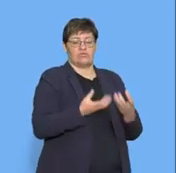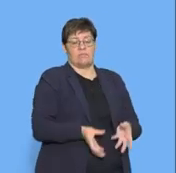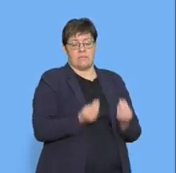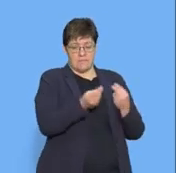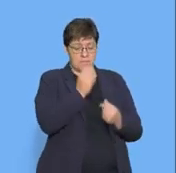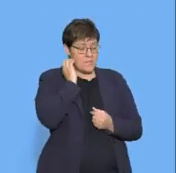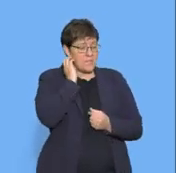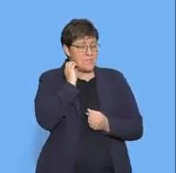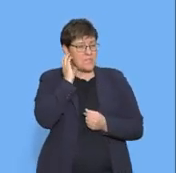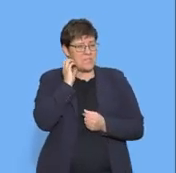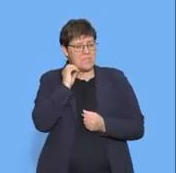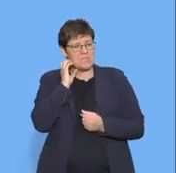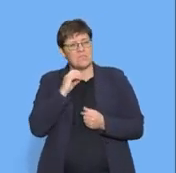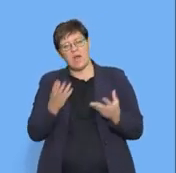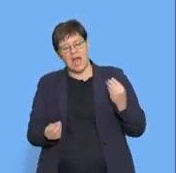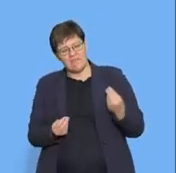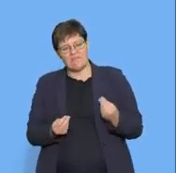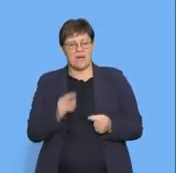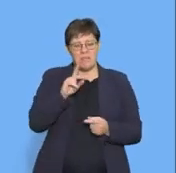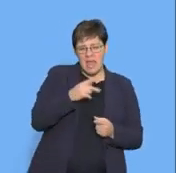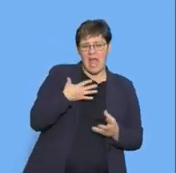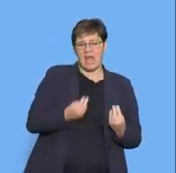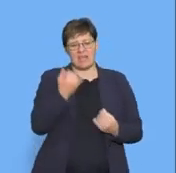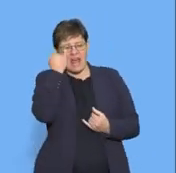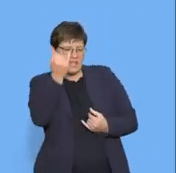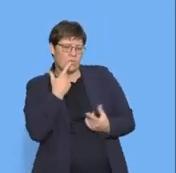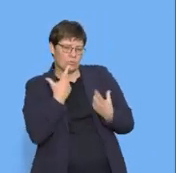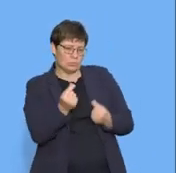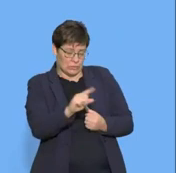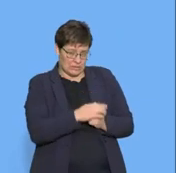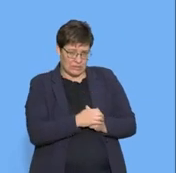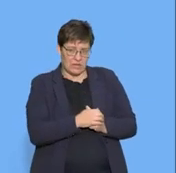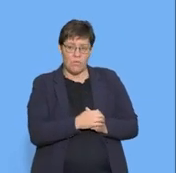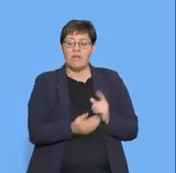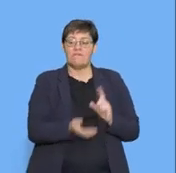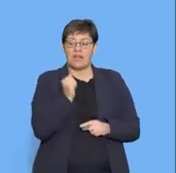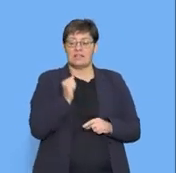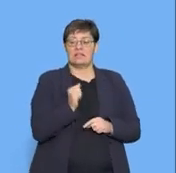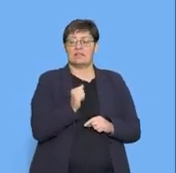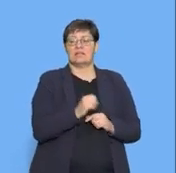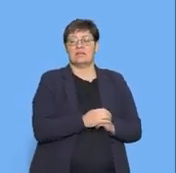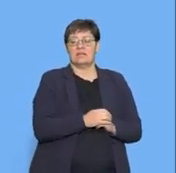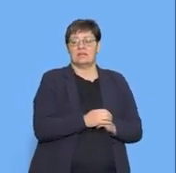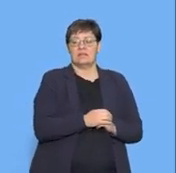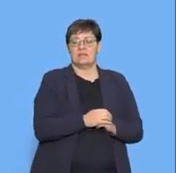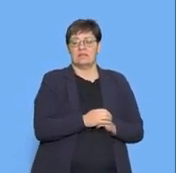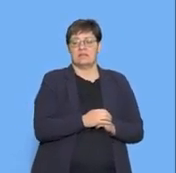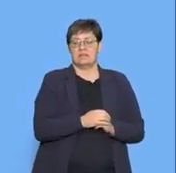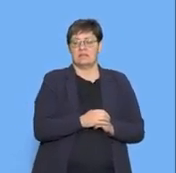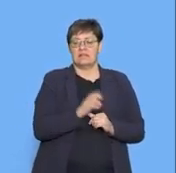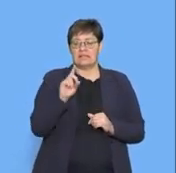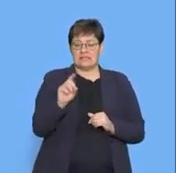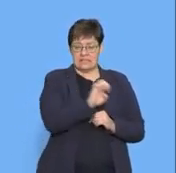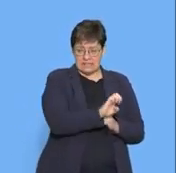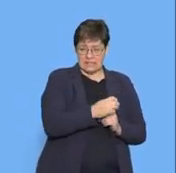find an expression for that. So we kind of have a plan, we have an idea of what we're going to do. So we're going to find BE, then we're going